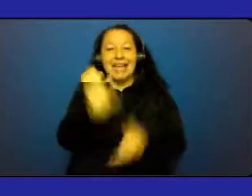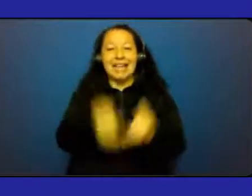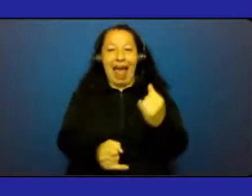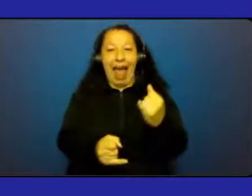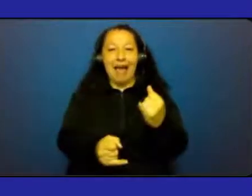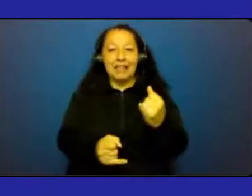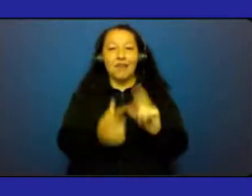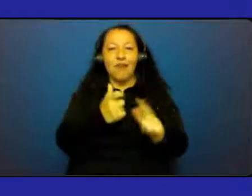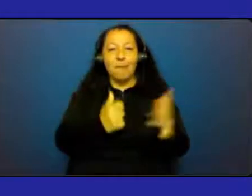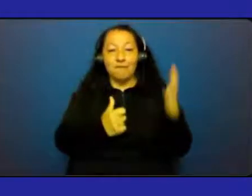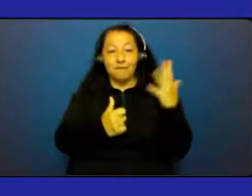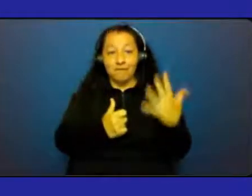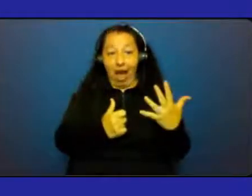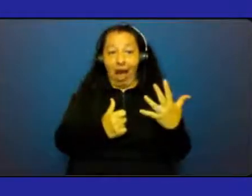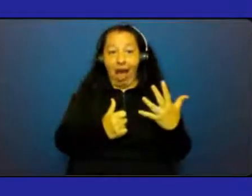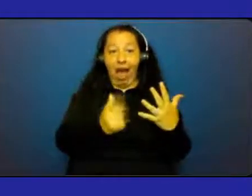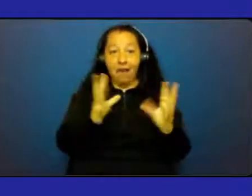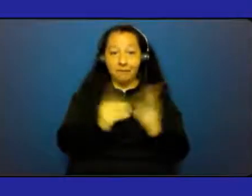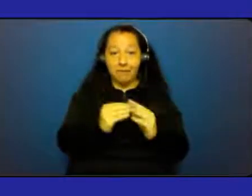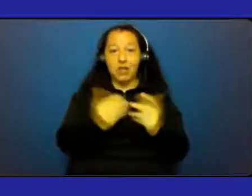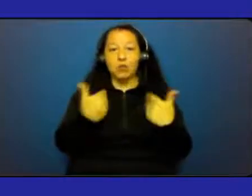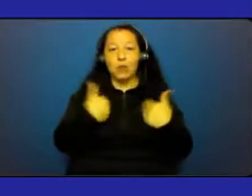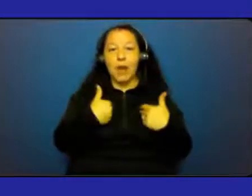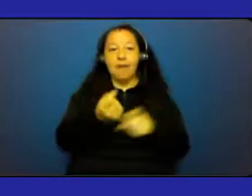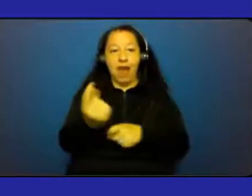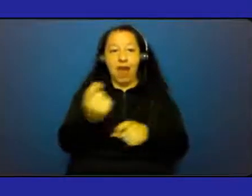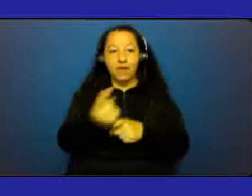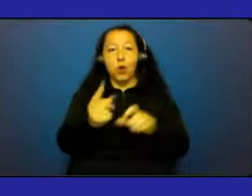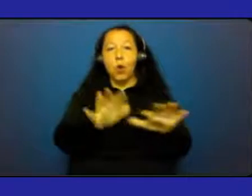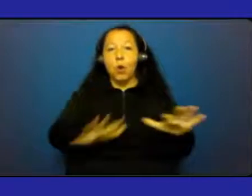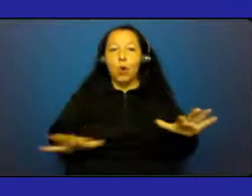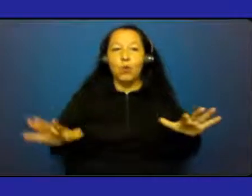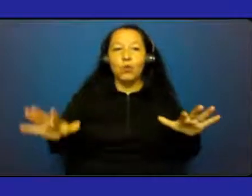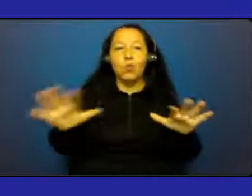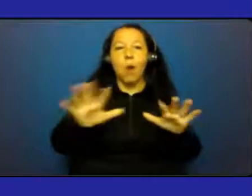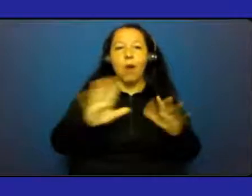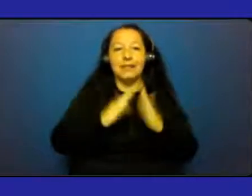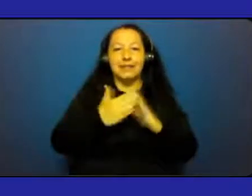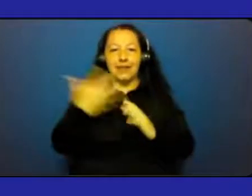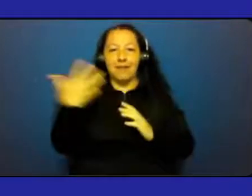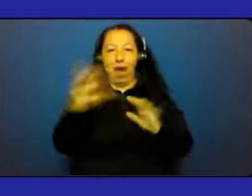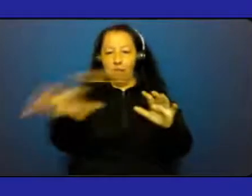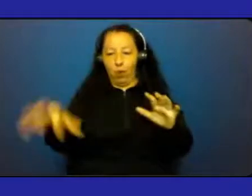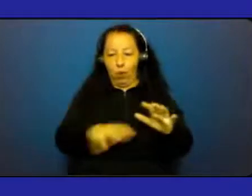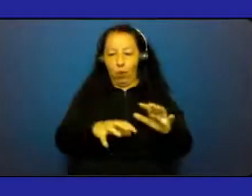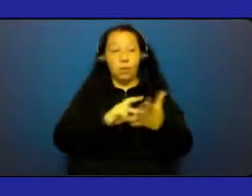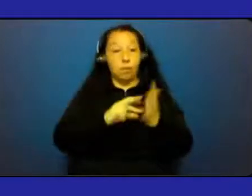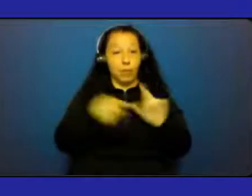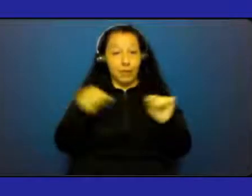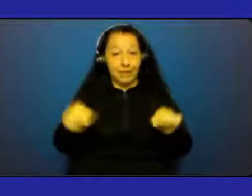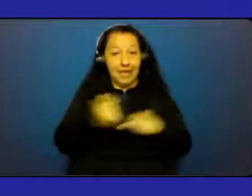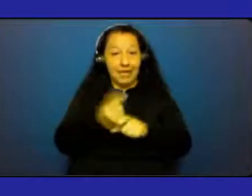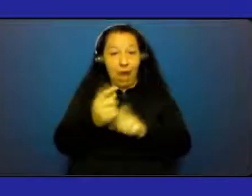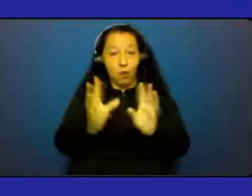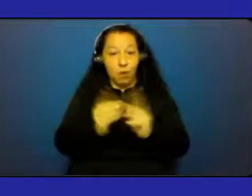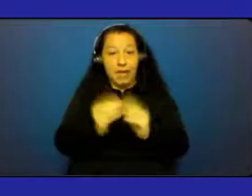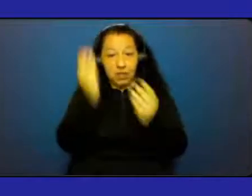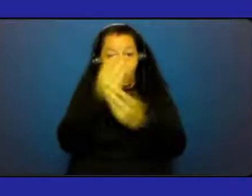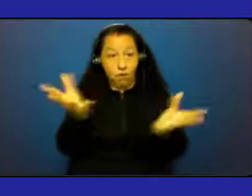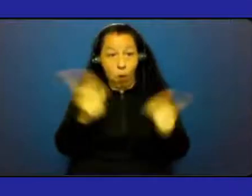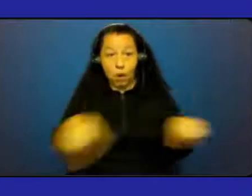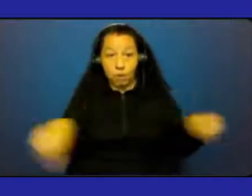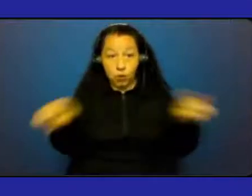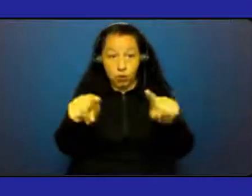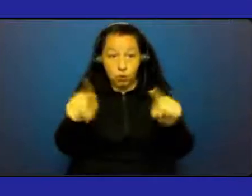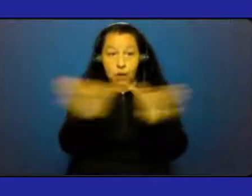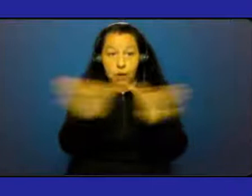conducted annually across the city's 5 boroughs. The purpose of the annual meeting is to inform you, the public, on the programs